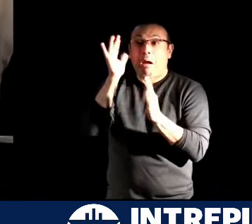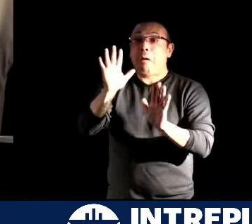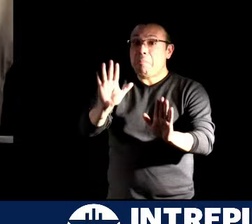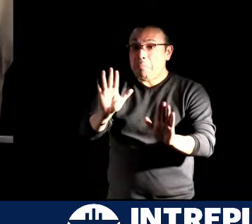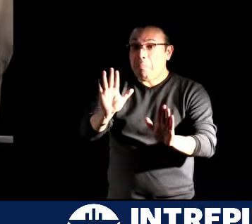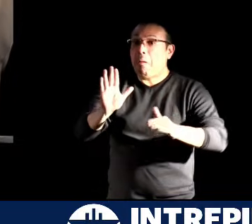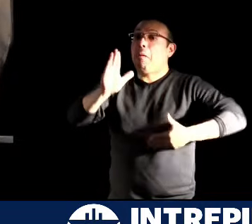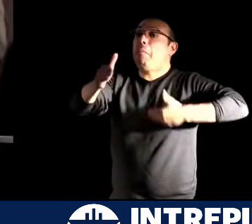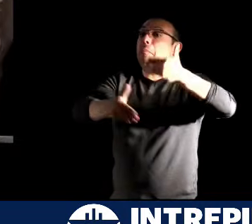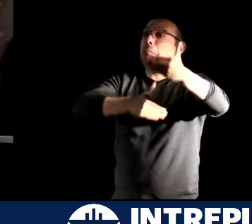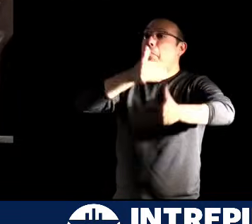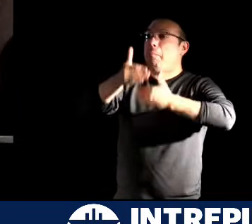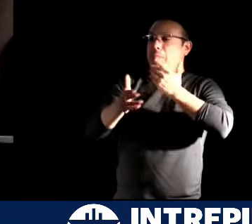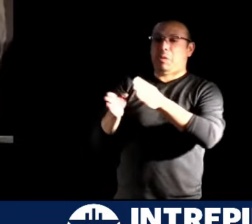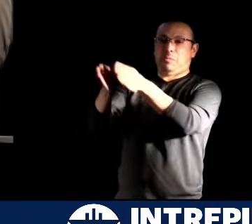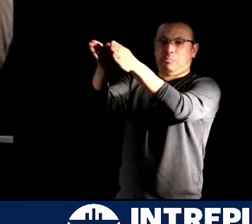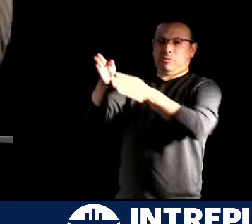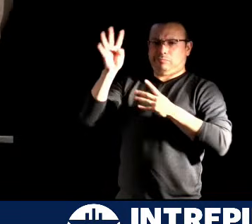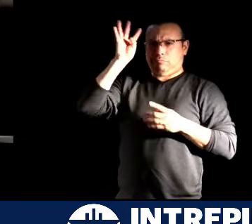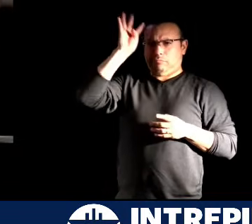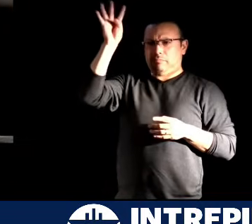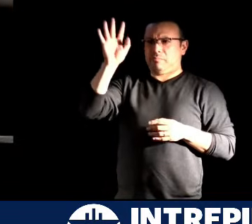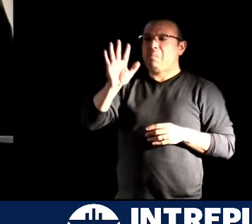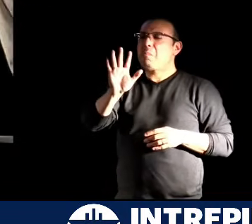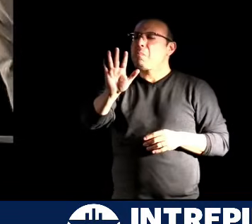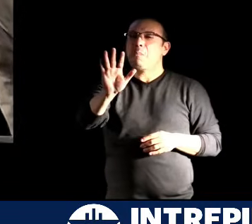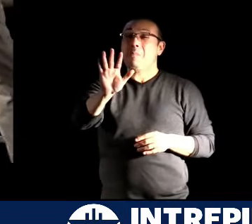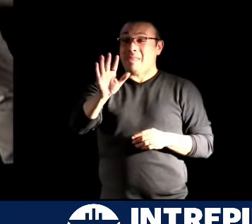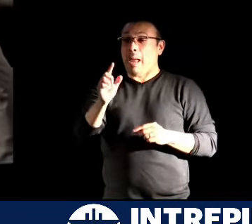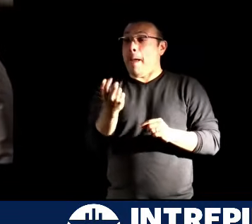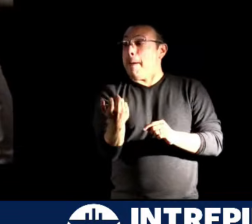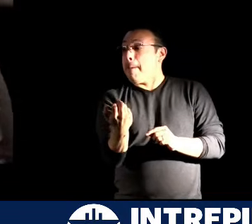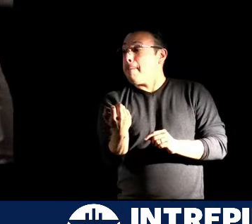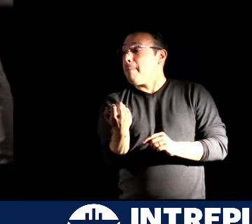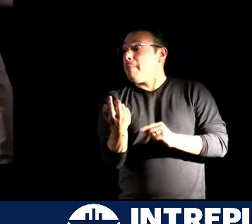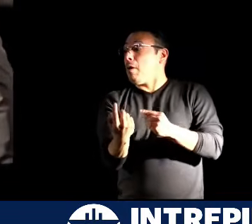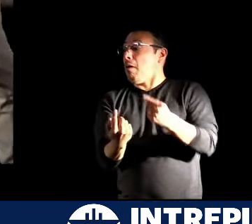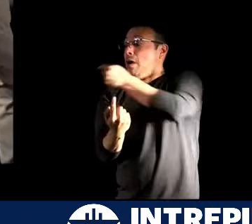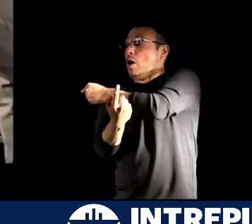Until someone came up with going into the inner planets.